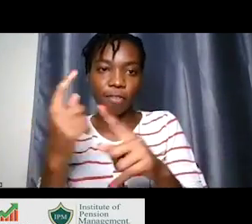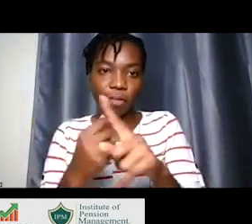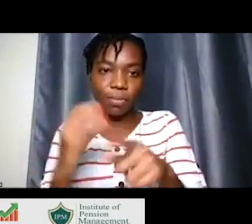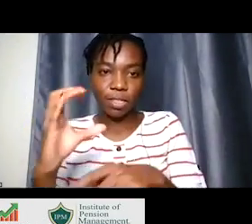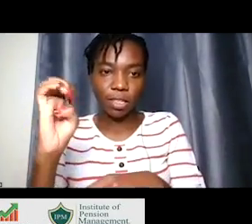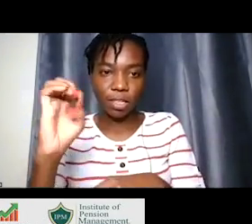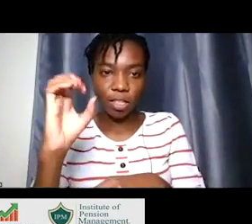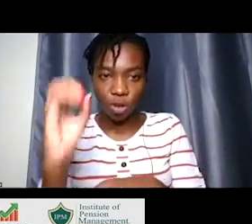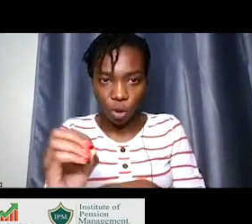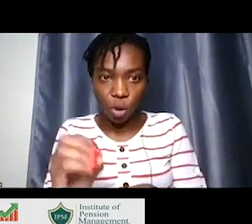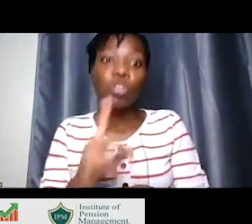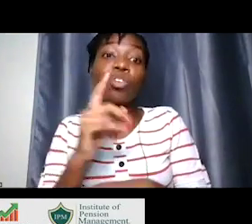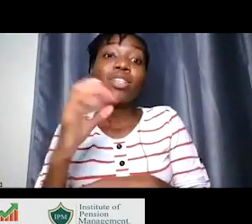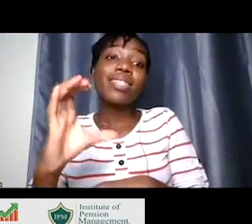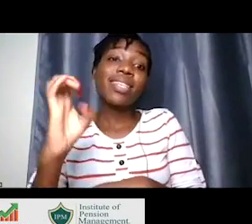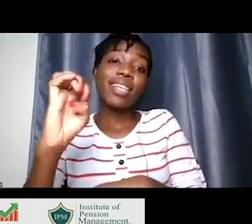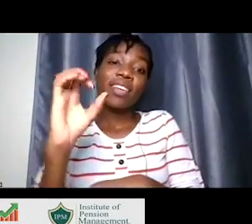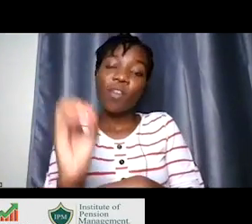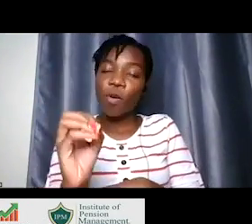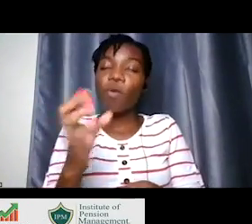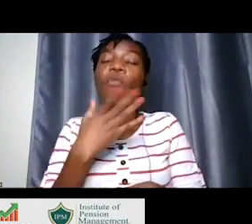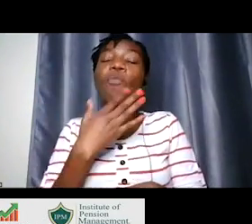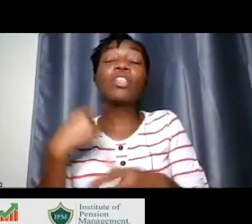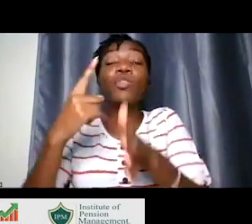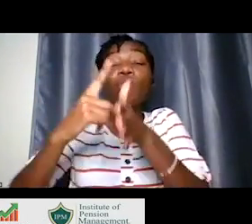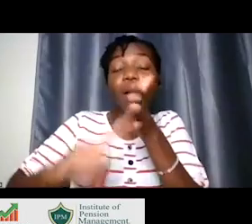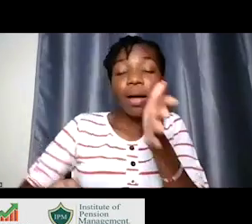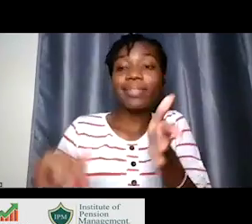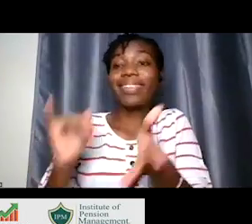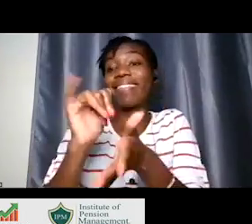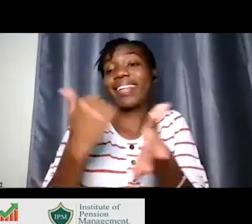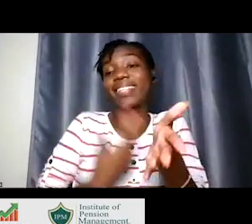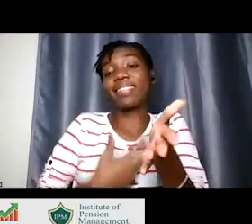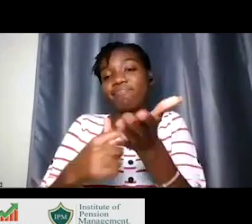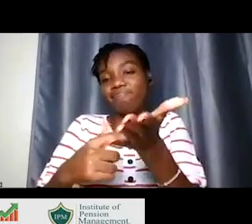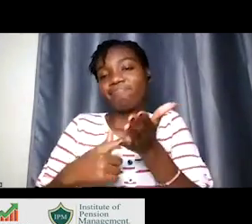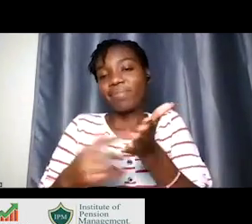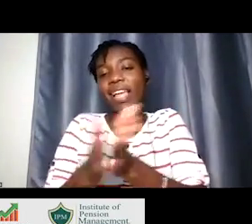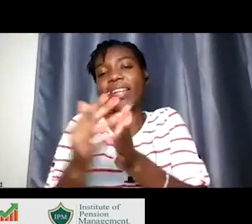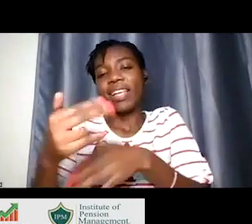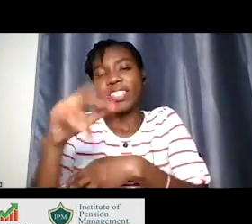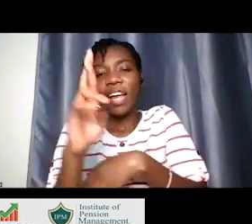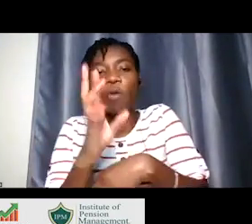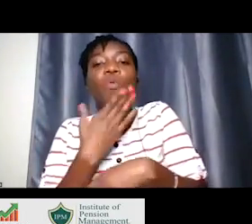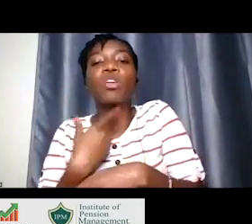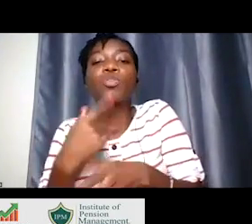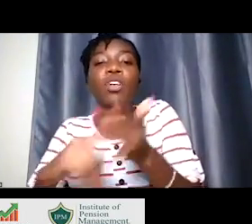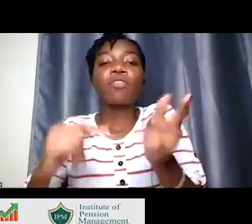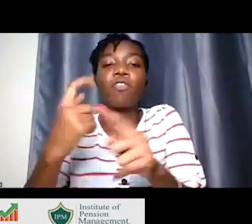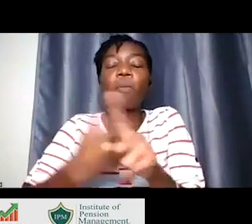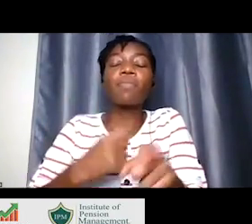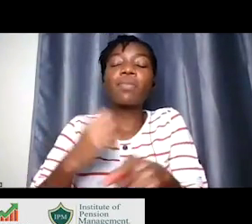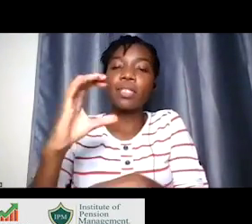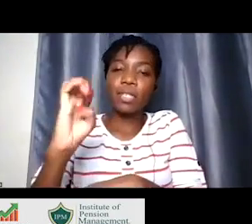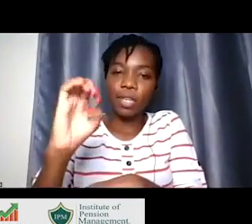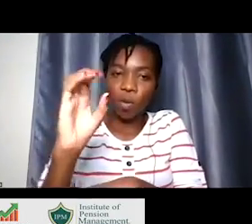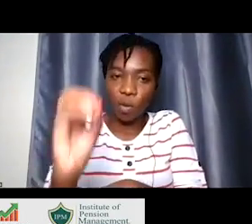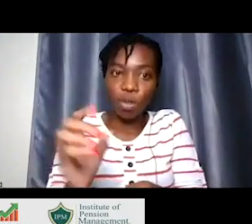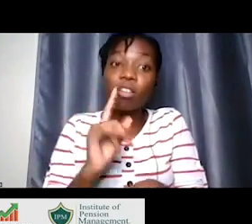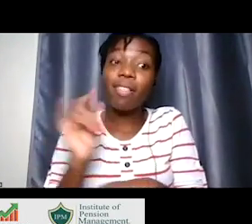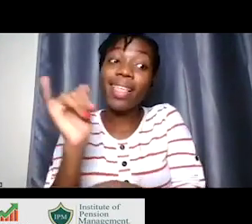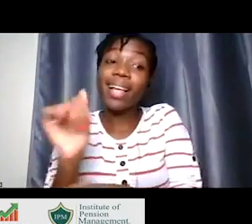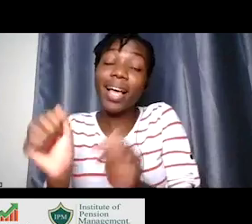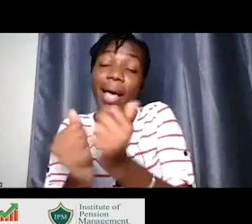do CEOs want? And what do HR professionals want from the CEOs? And this is happening on Friday from